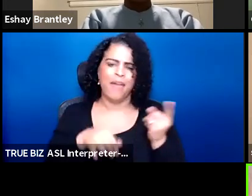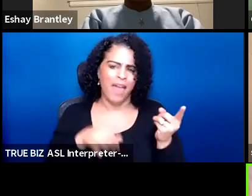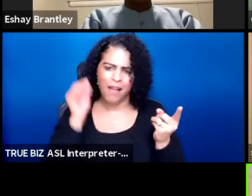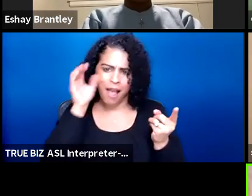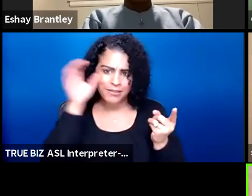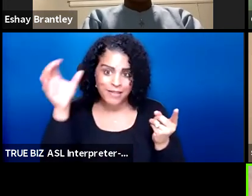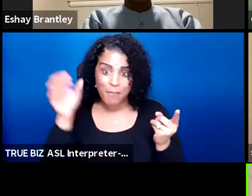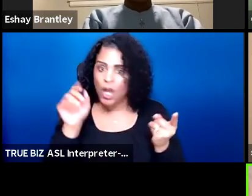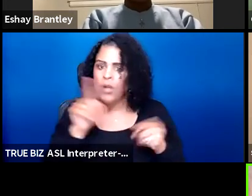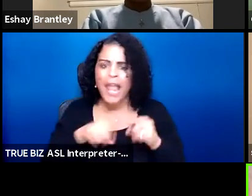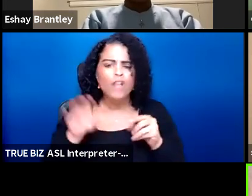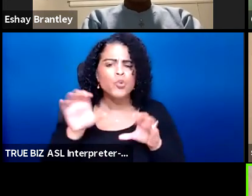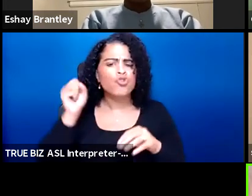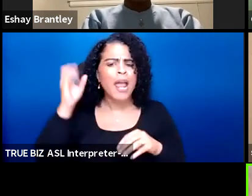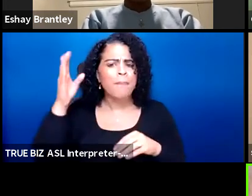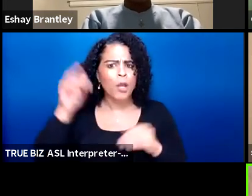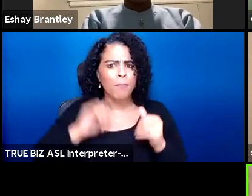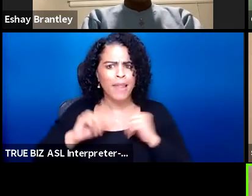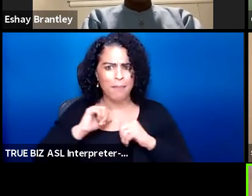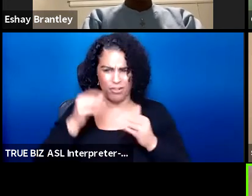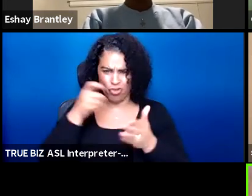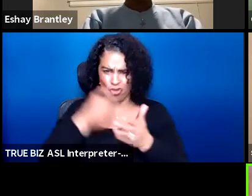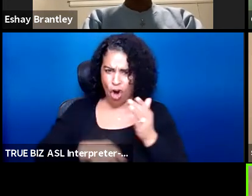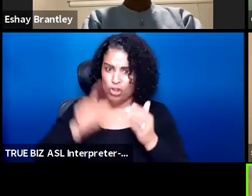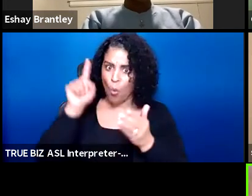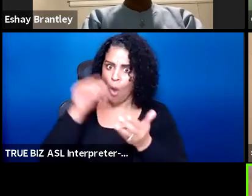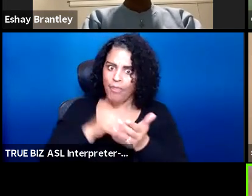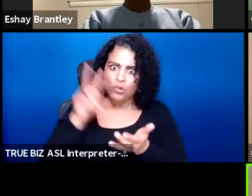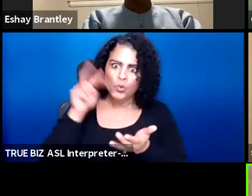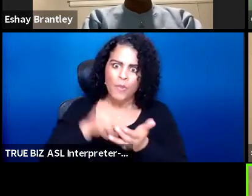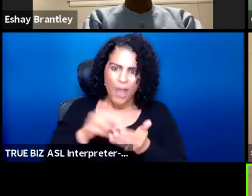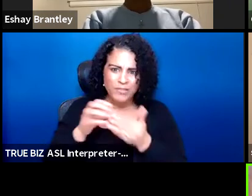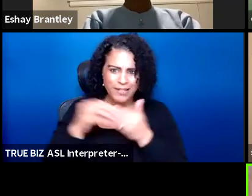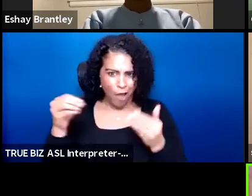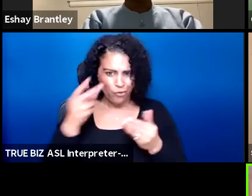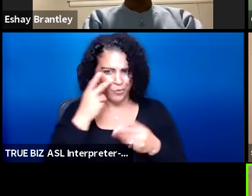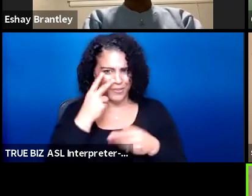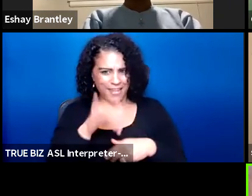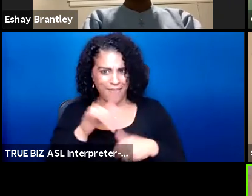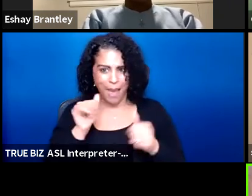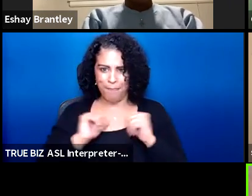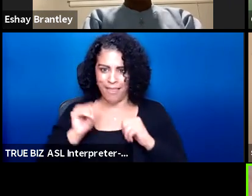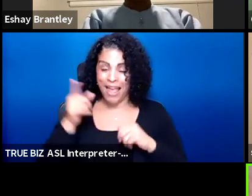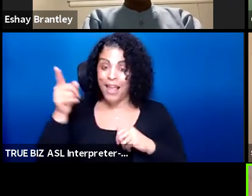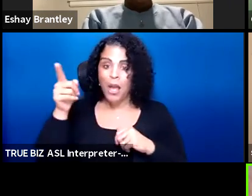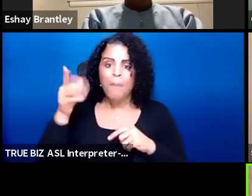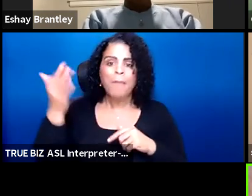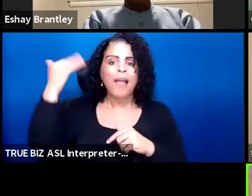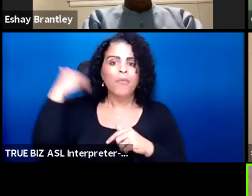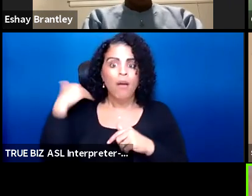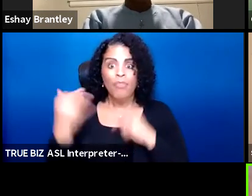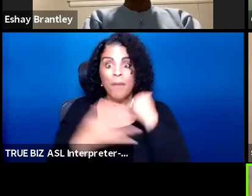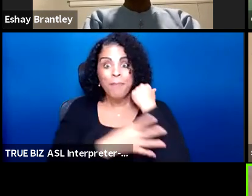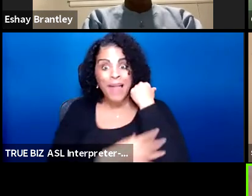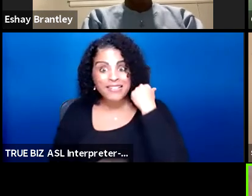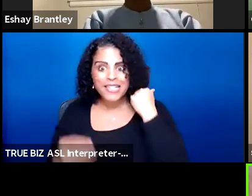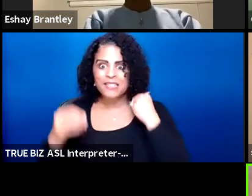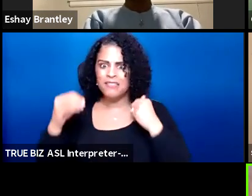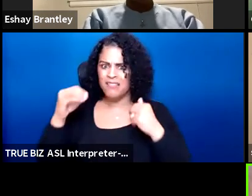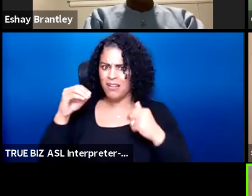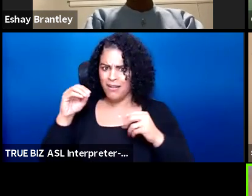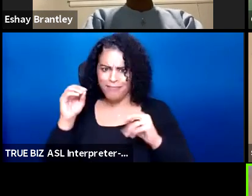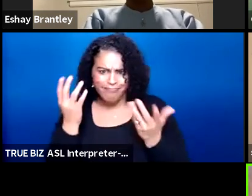Shakespeare's plays, but then charge people like thousands of dollars to come see it. When back in the day, it was actually the people who are the peasants and the nobodies that were actually coming to